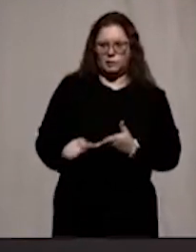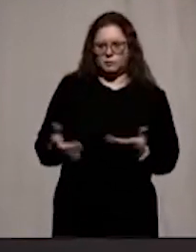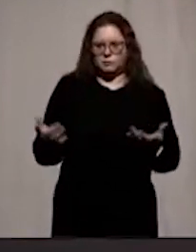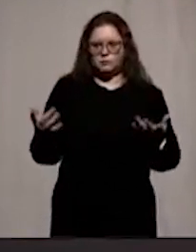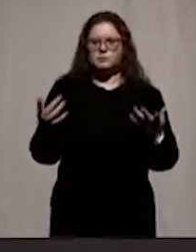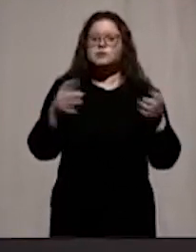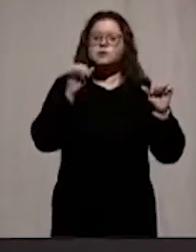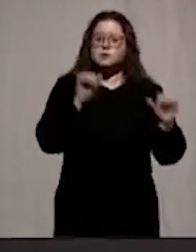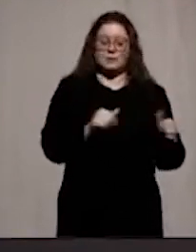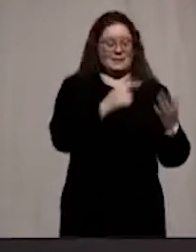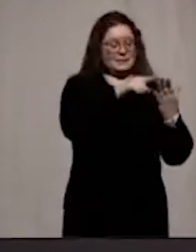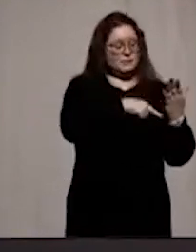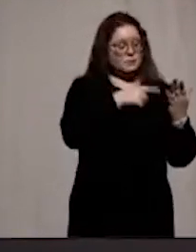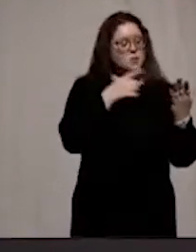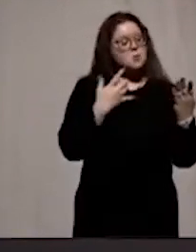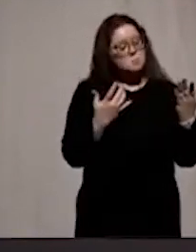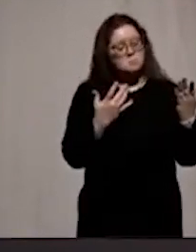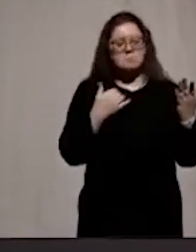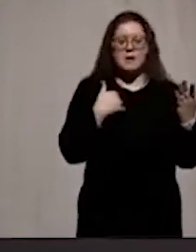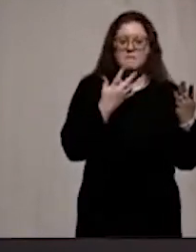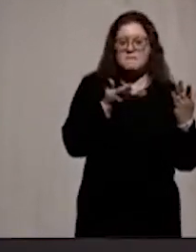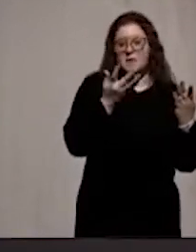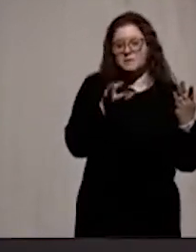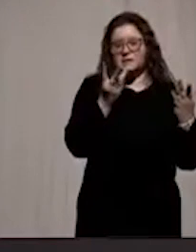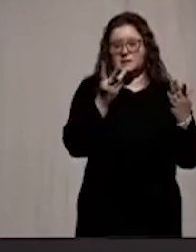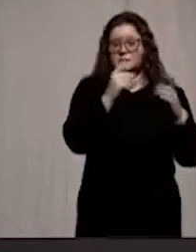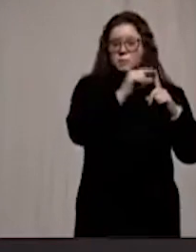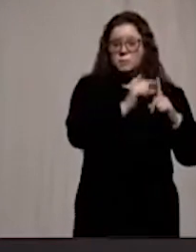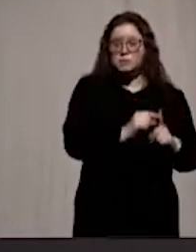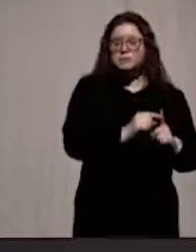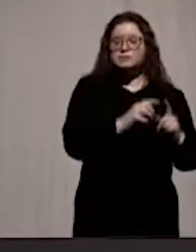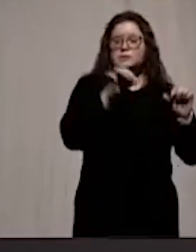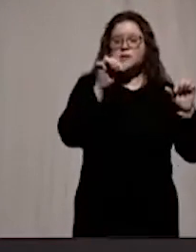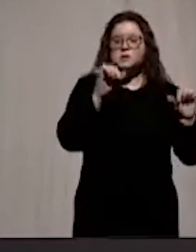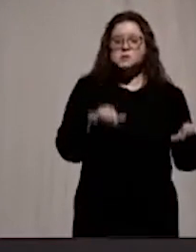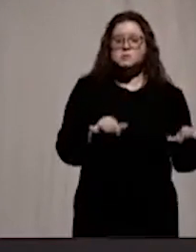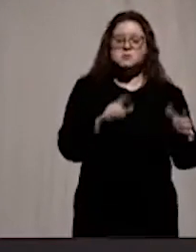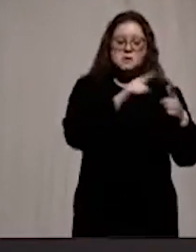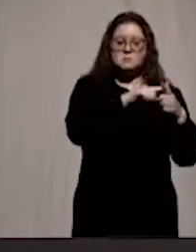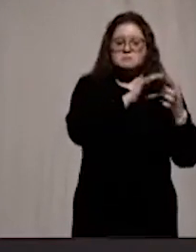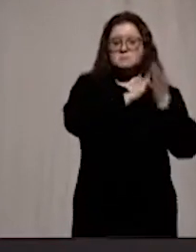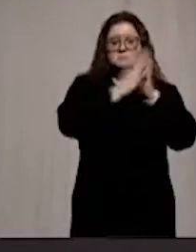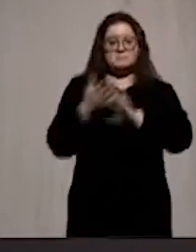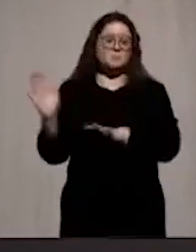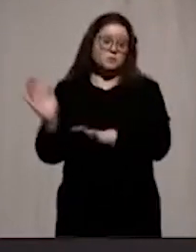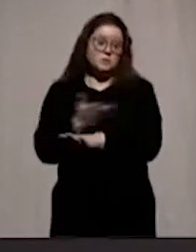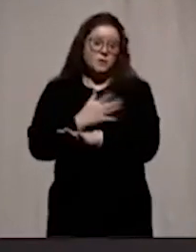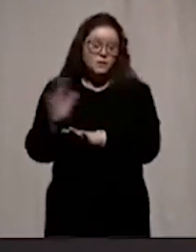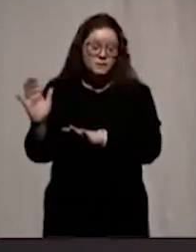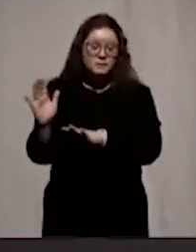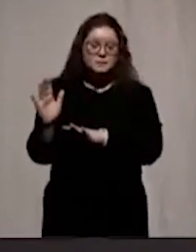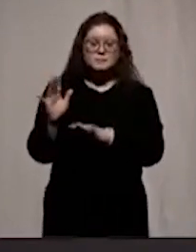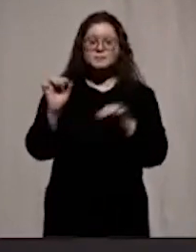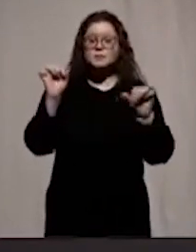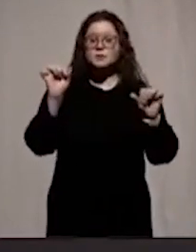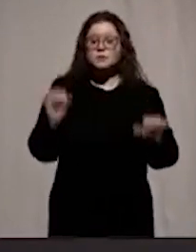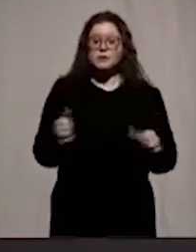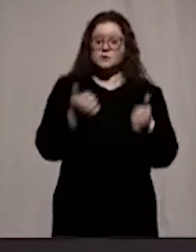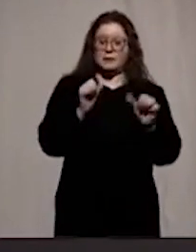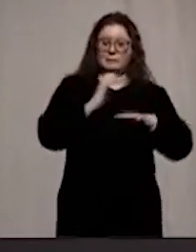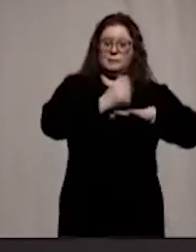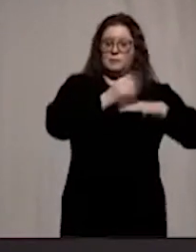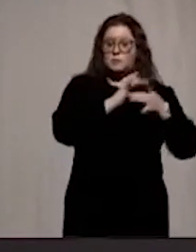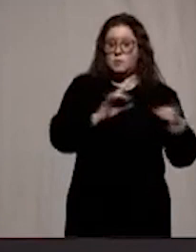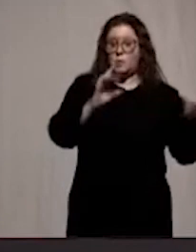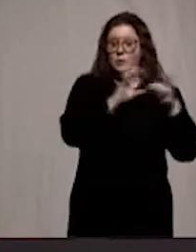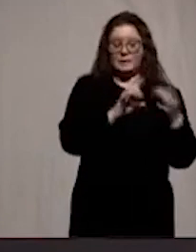own prompts. So if you have 5 or 6 words in a list, then you can, make your own ad-libs. You can try to make up a story just using